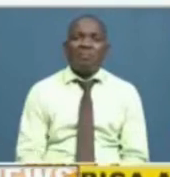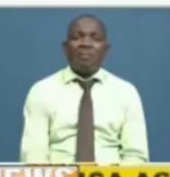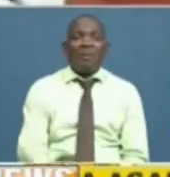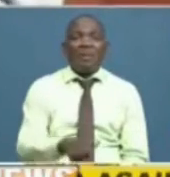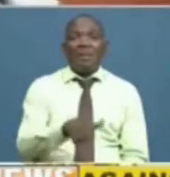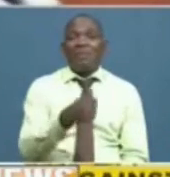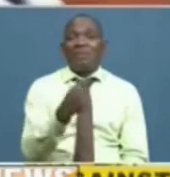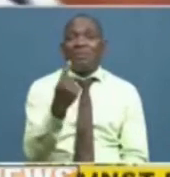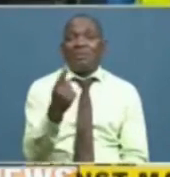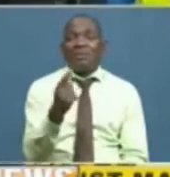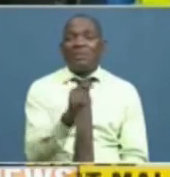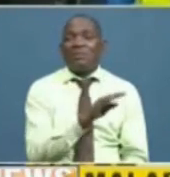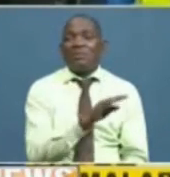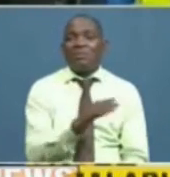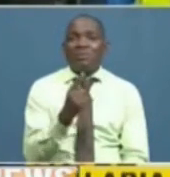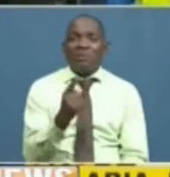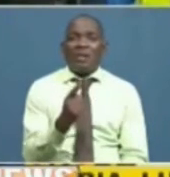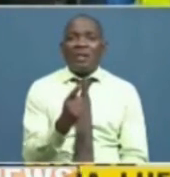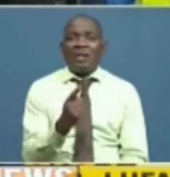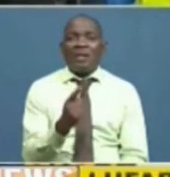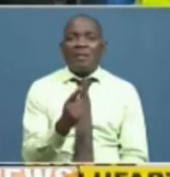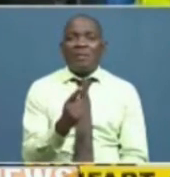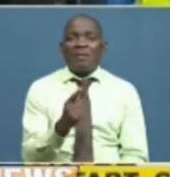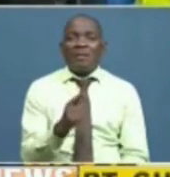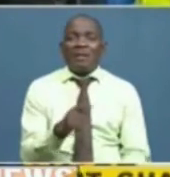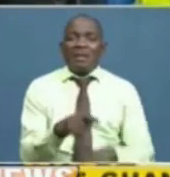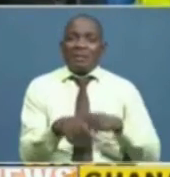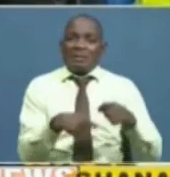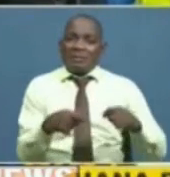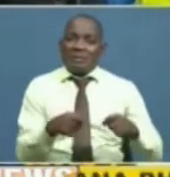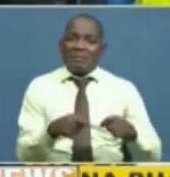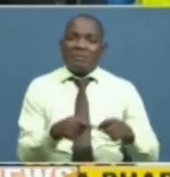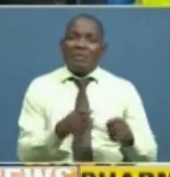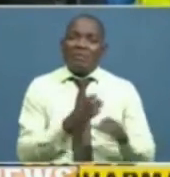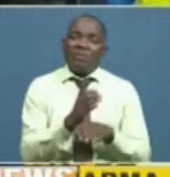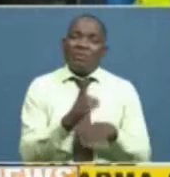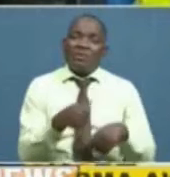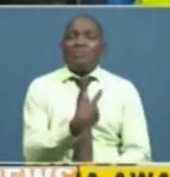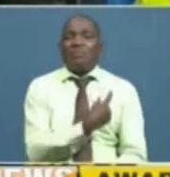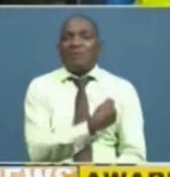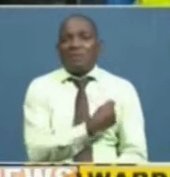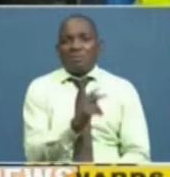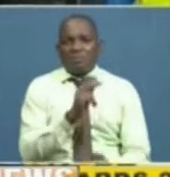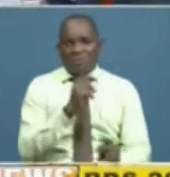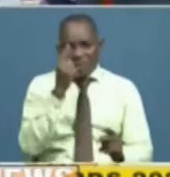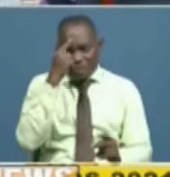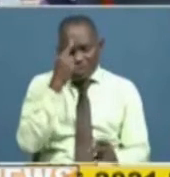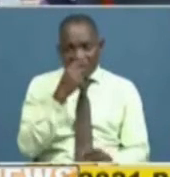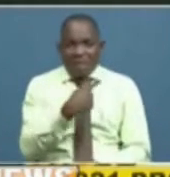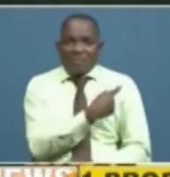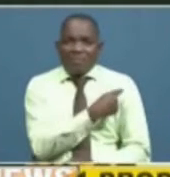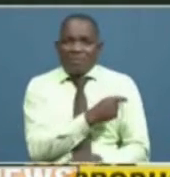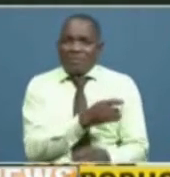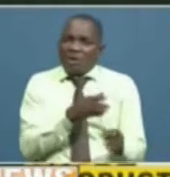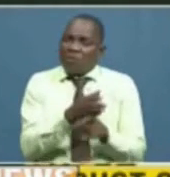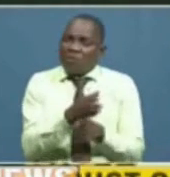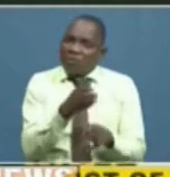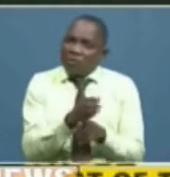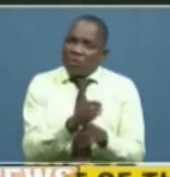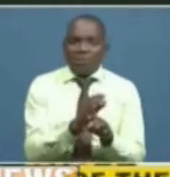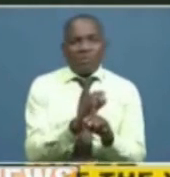nobody has been tied up and then given the vaccines. So when I hear people talking about vaccines are